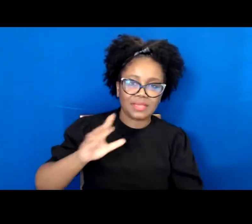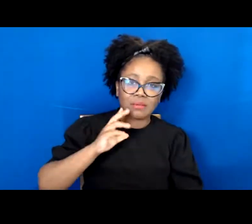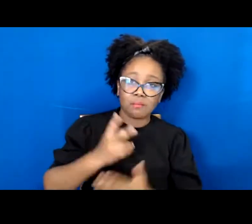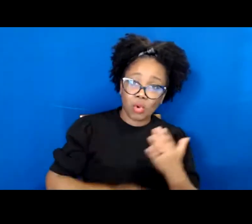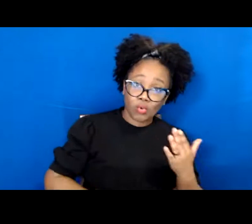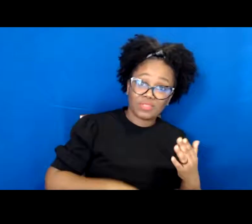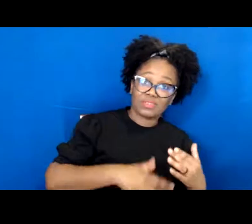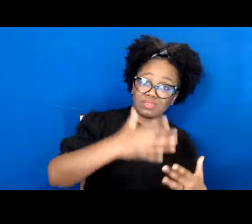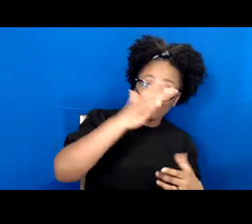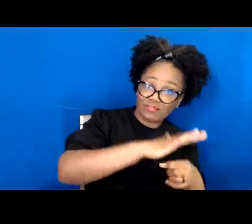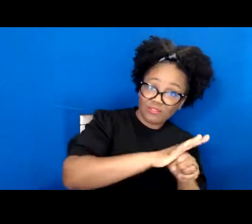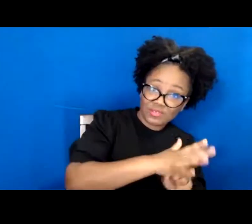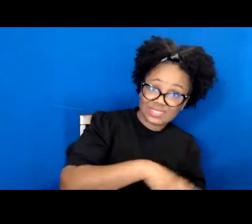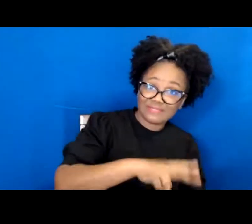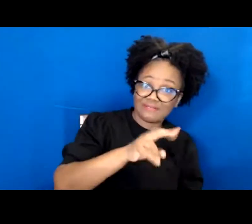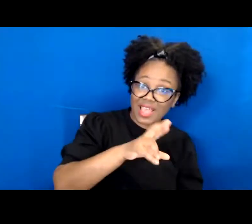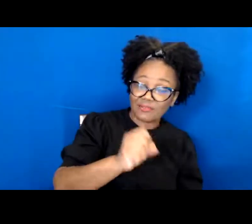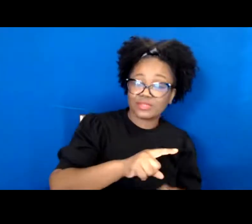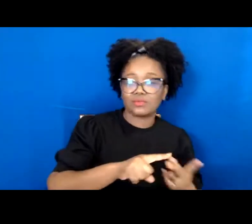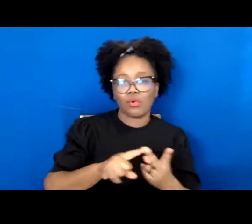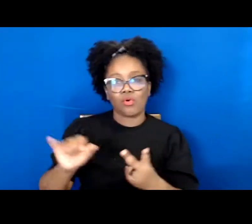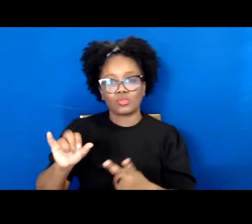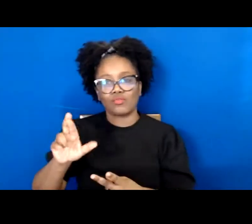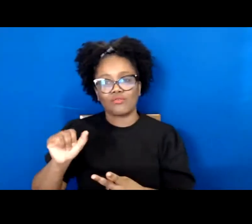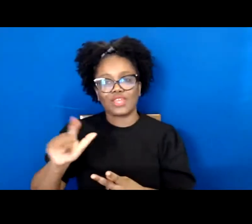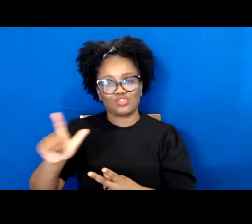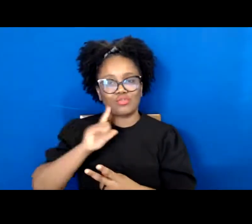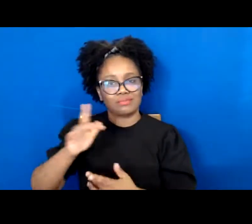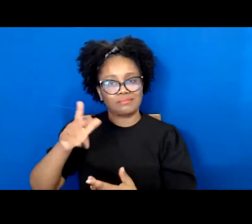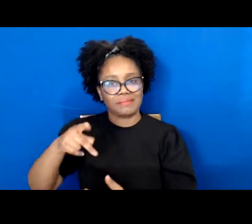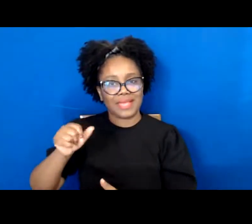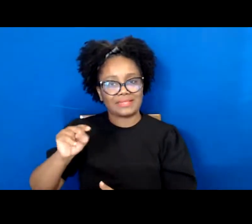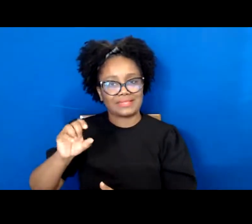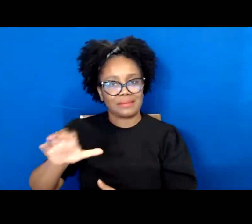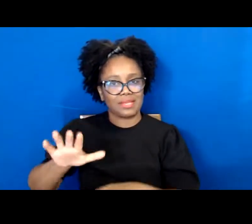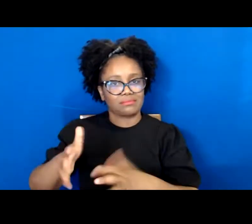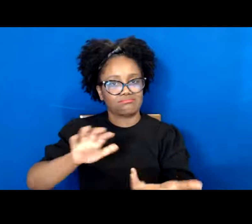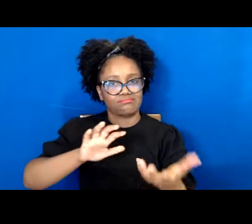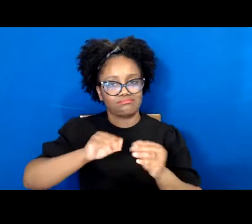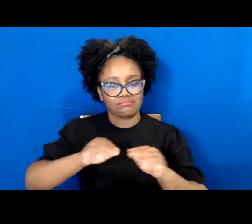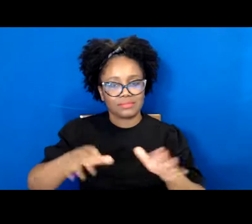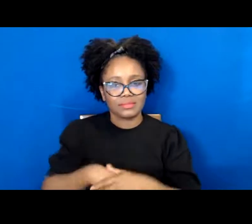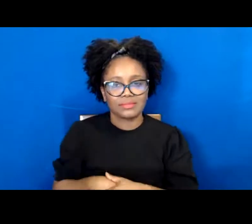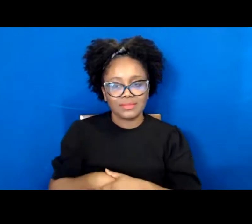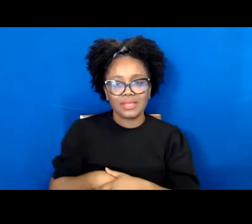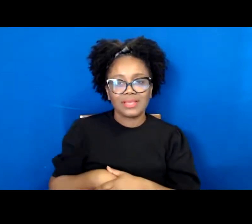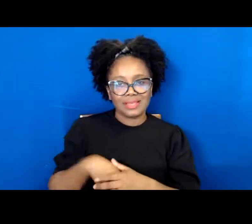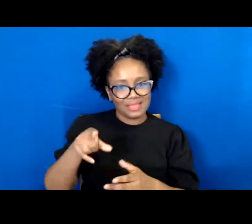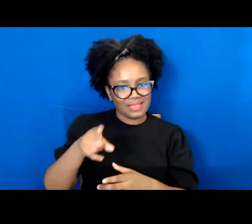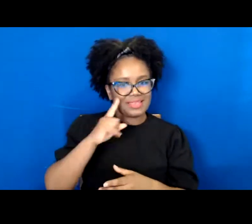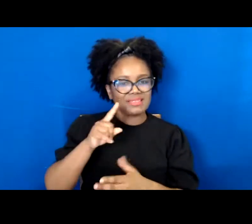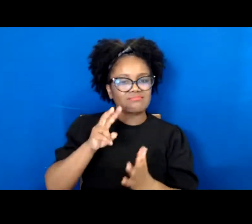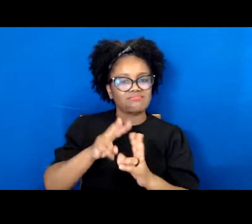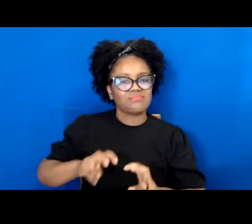has been where many of us had to do it. Homes mean many things to many people. Some of us might be strangers in our